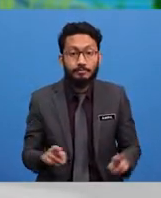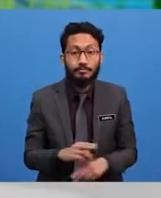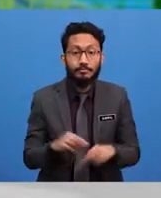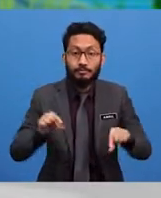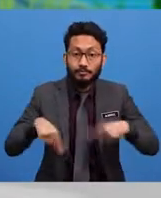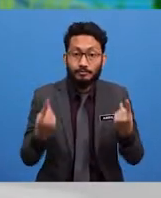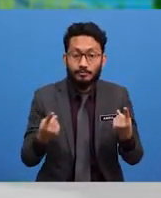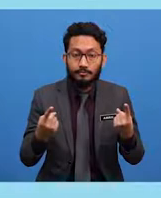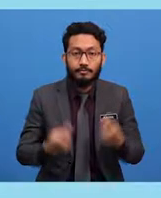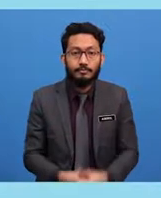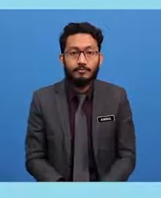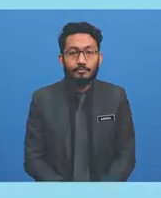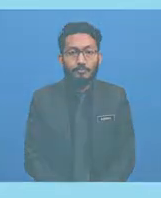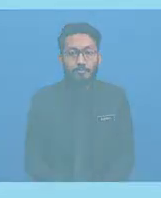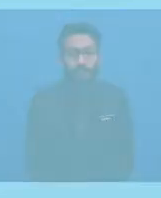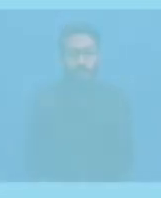Go!